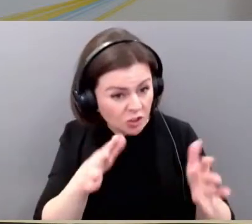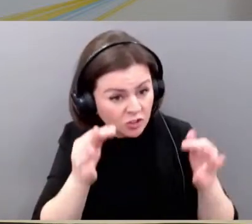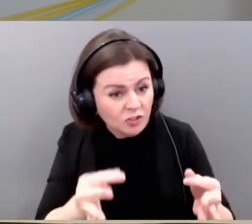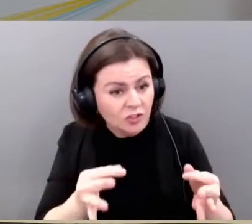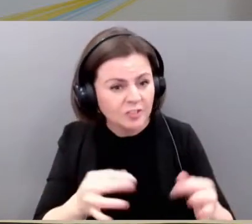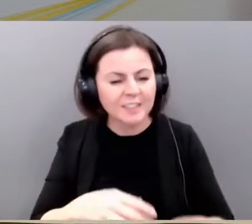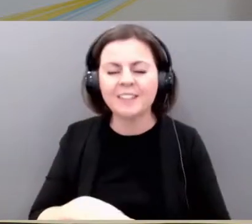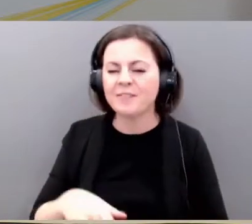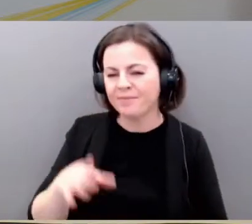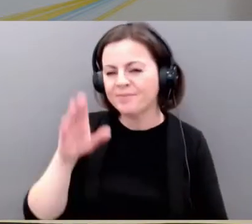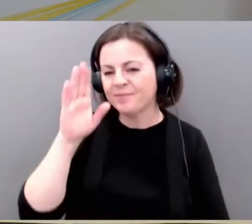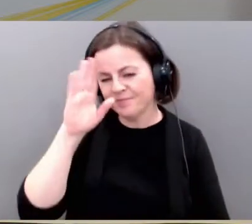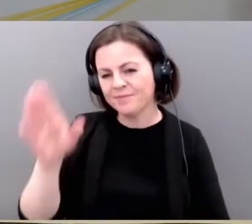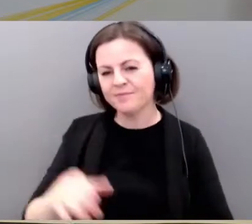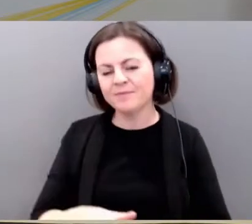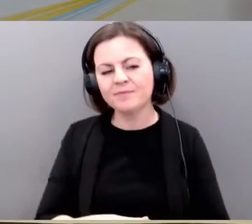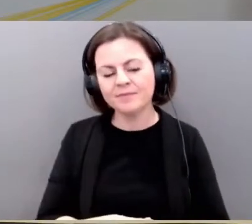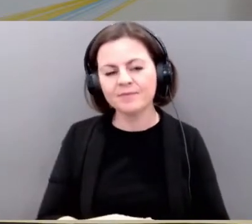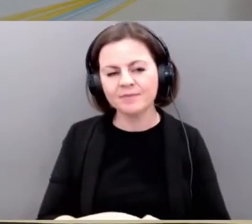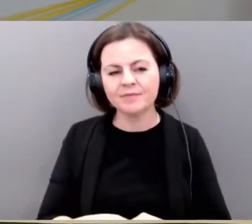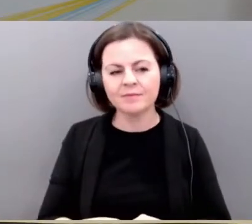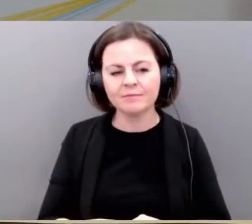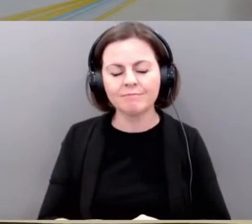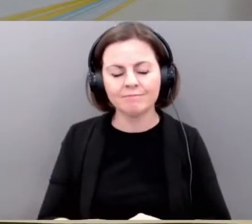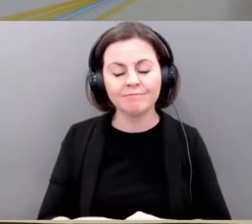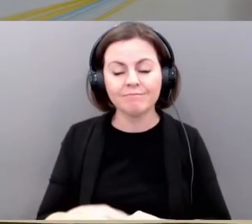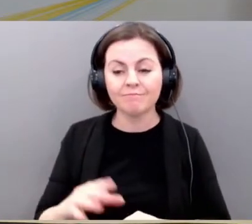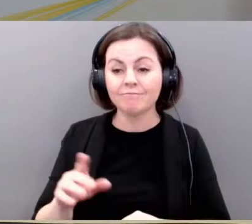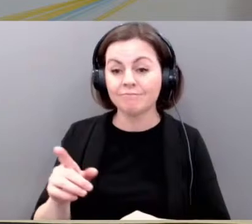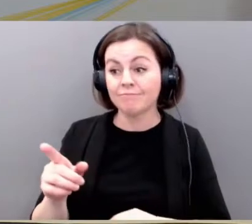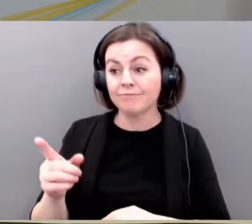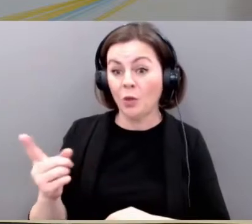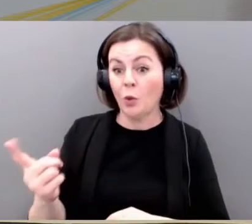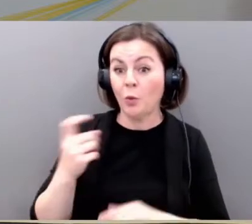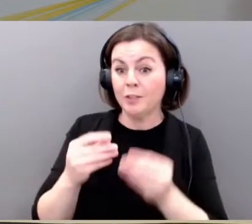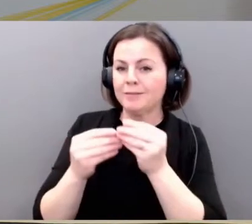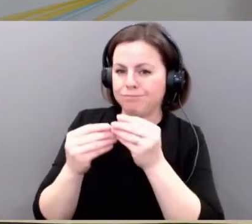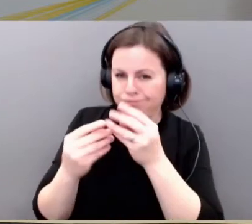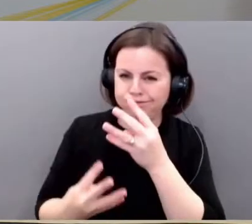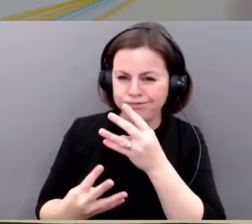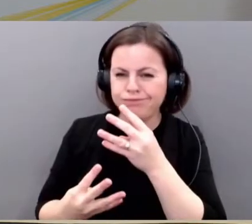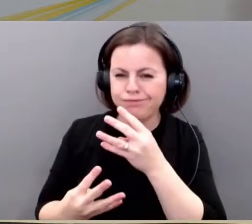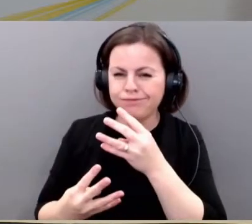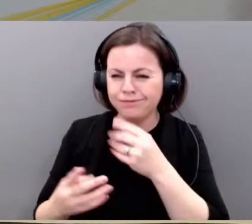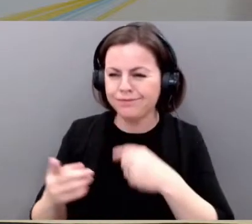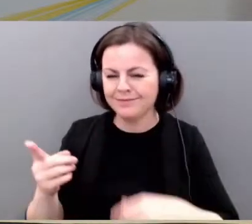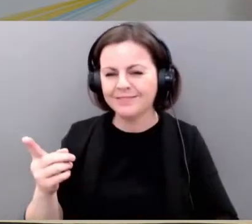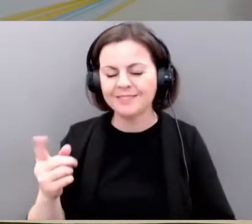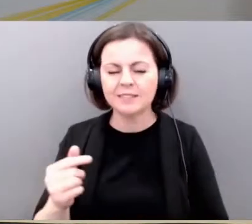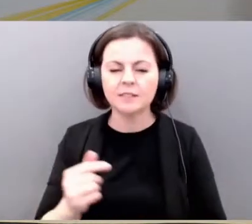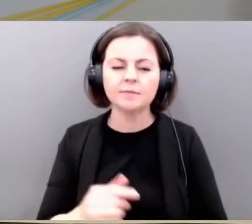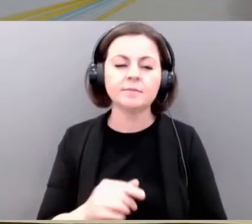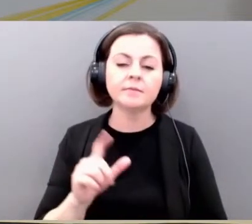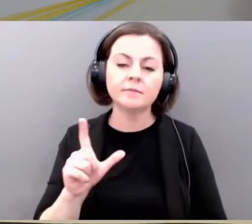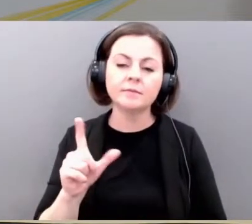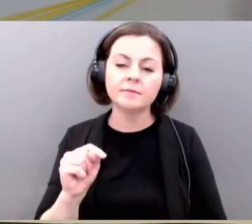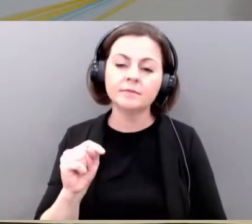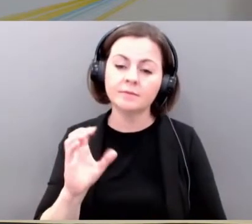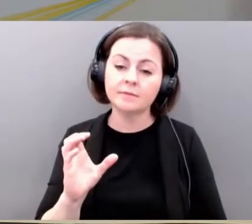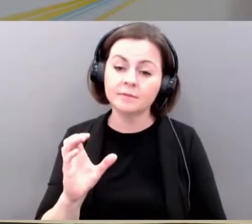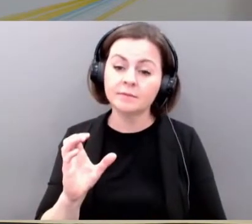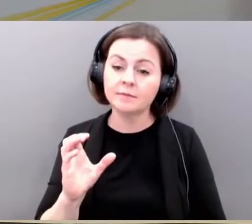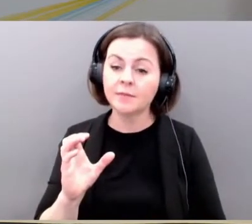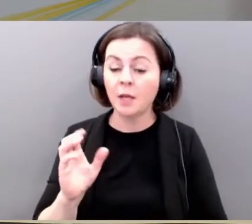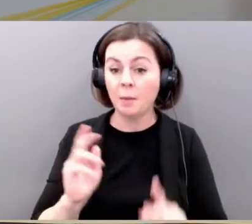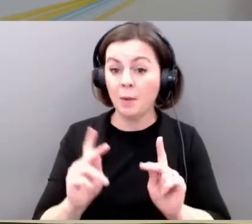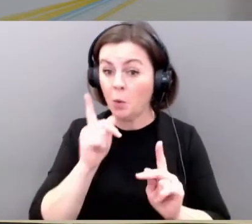Hi. So I think there are a number of questions in there. And so long-term care residents, I think